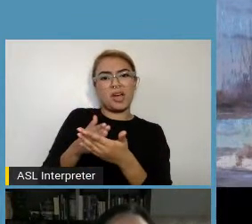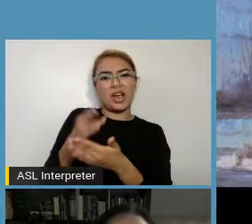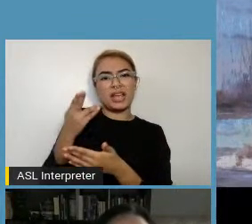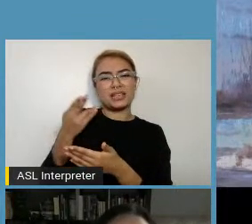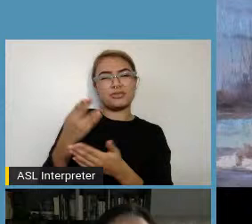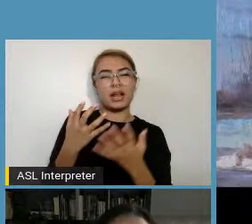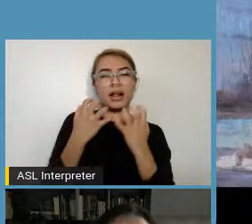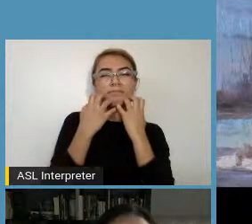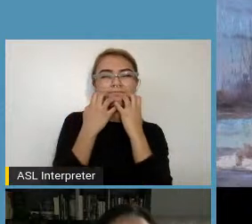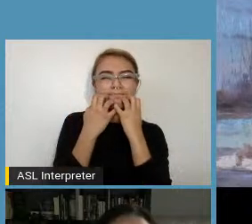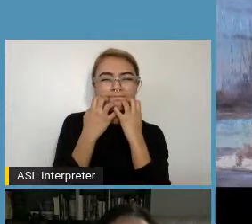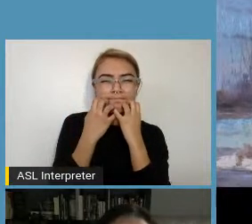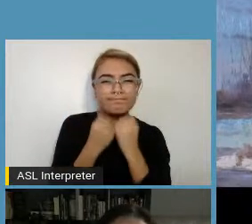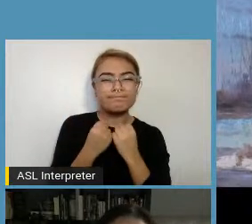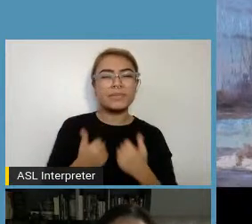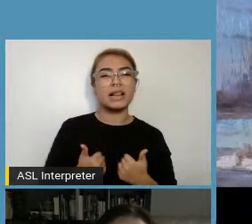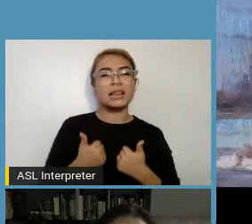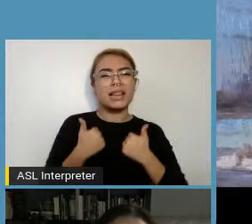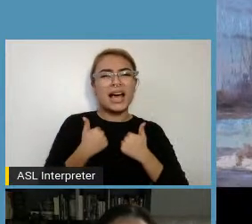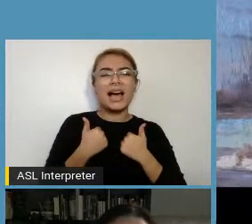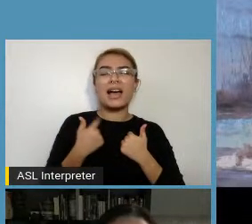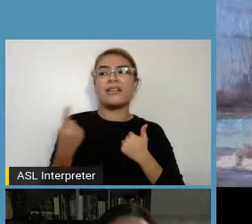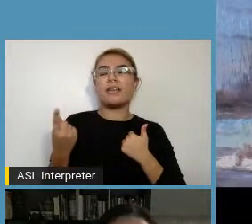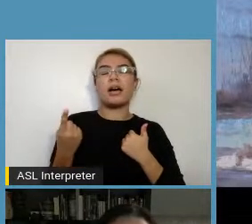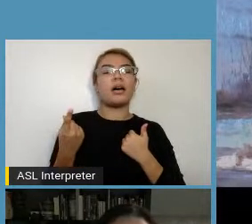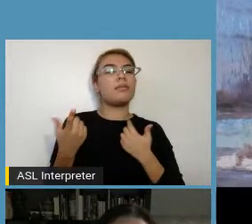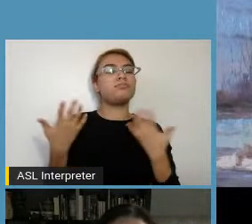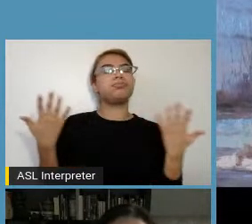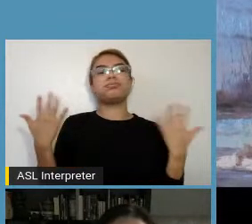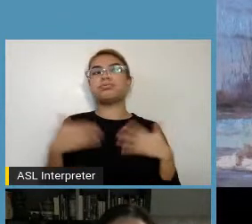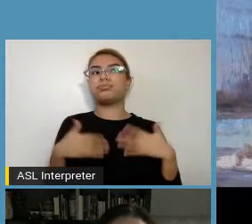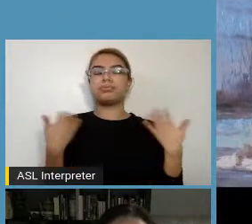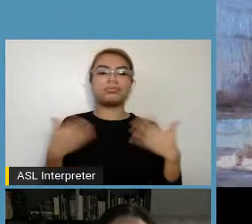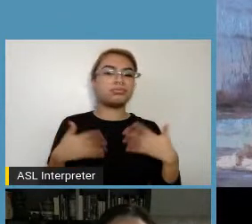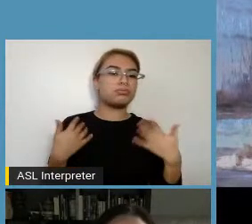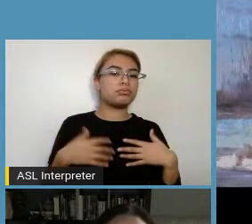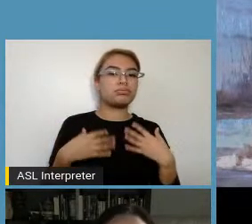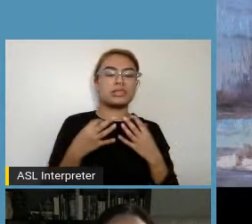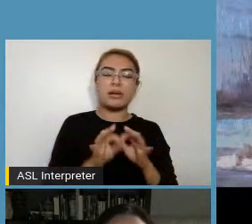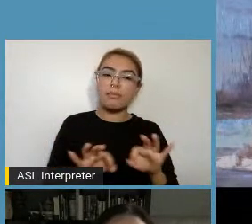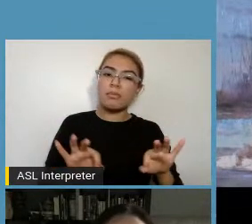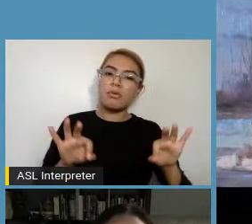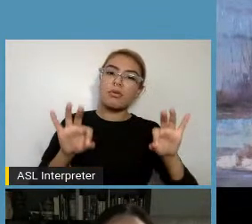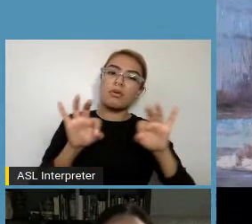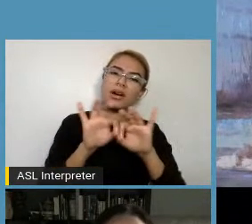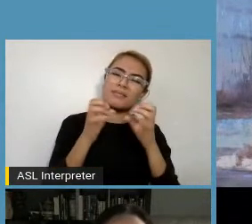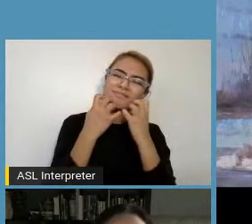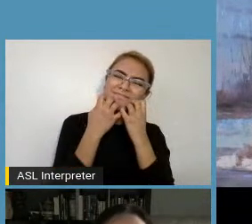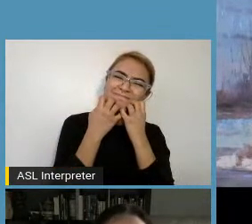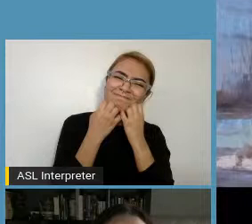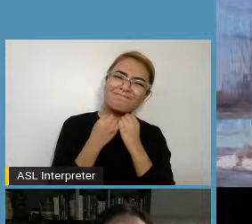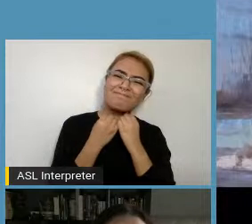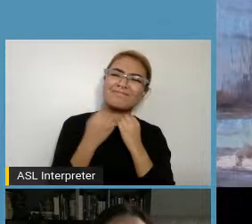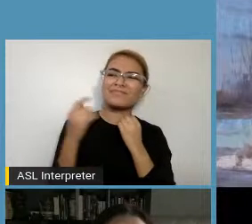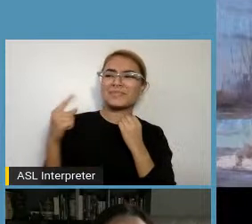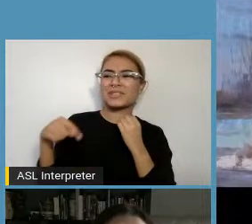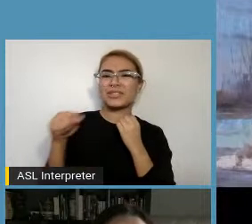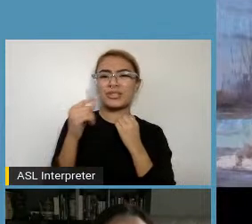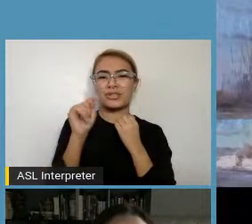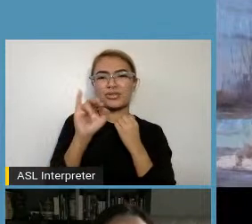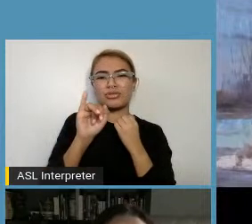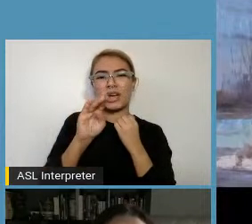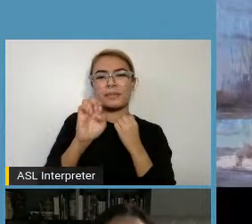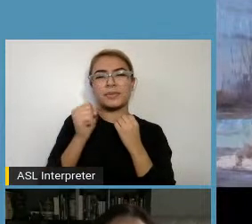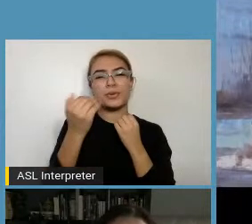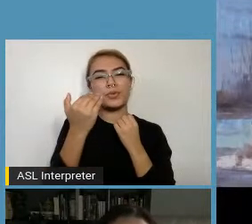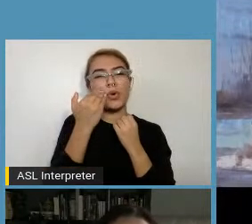meant so much to the Timpanogos Tribe and to the Indians of Utah to know that we were acknowledging these things, that because